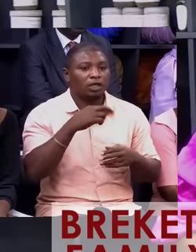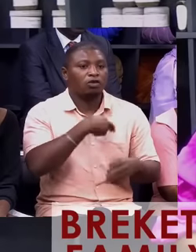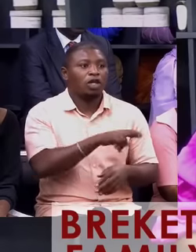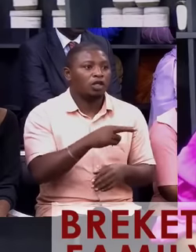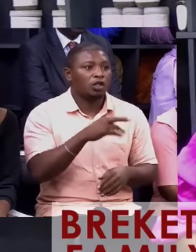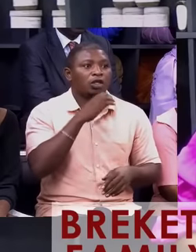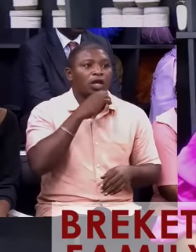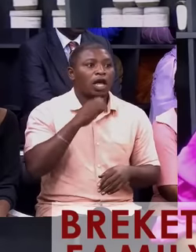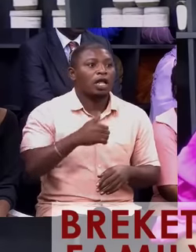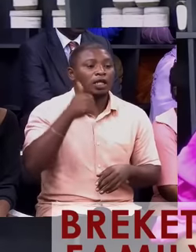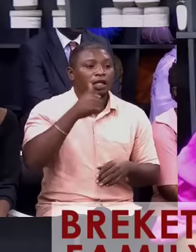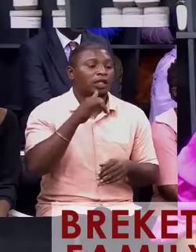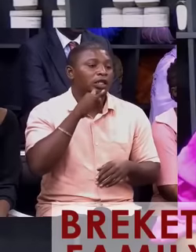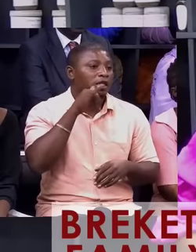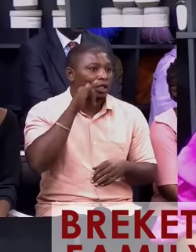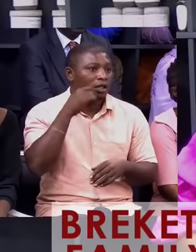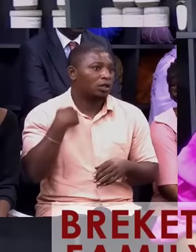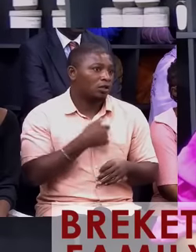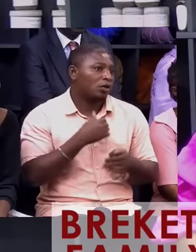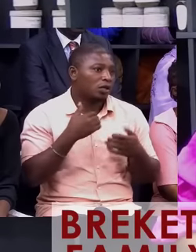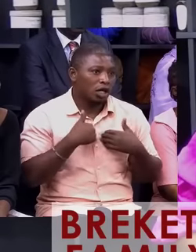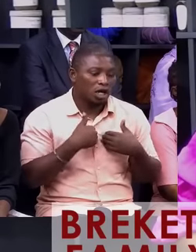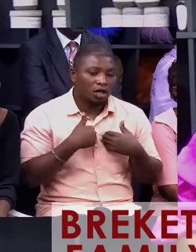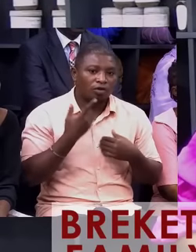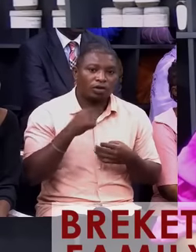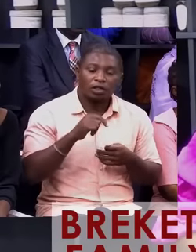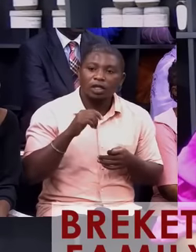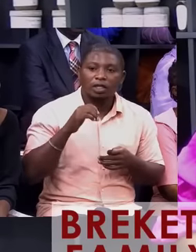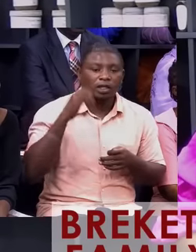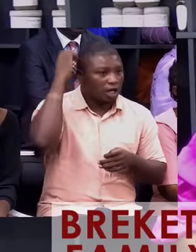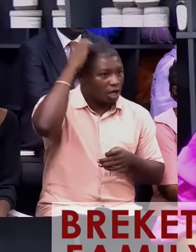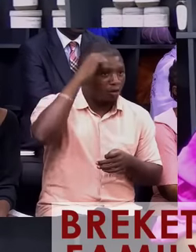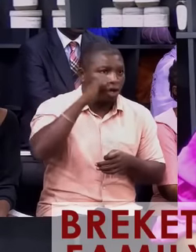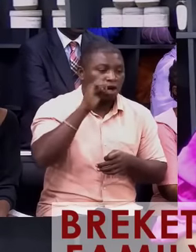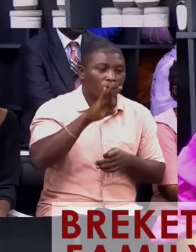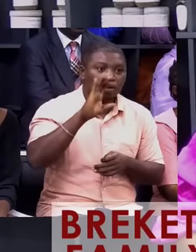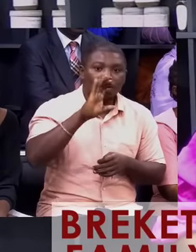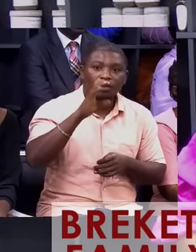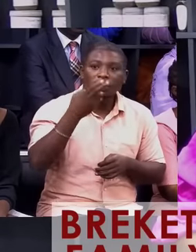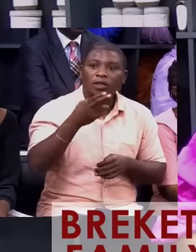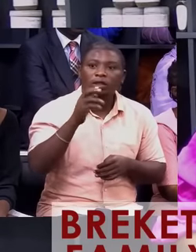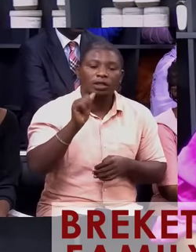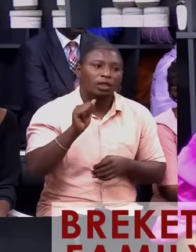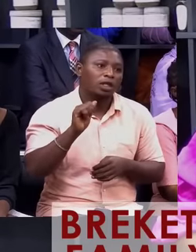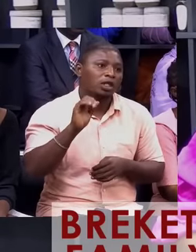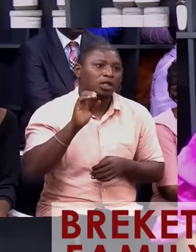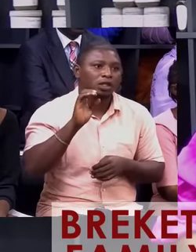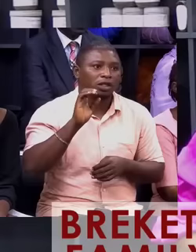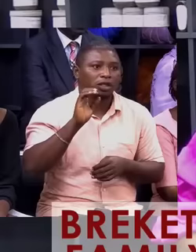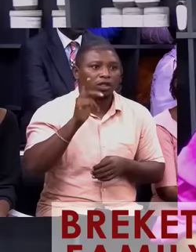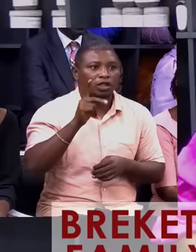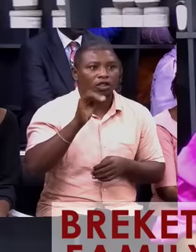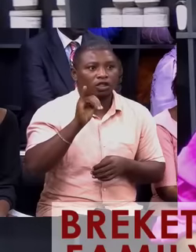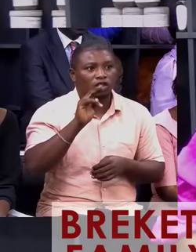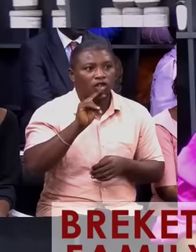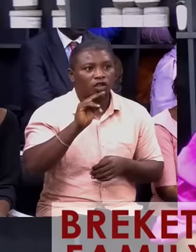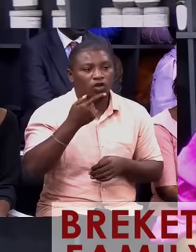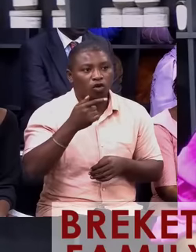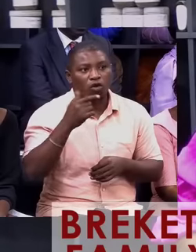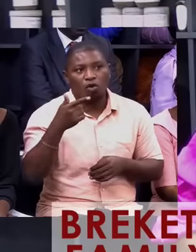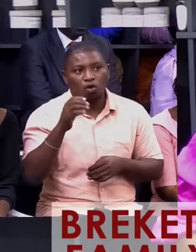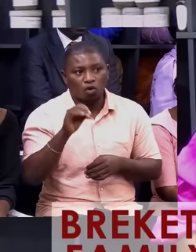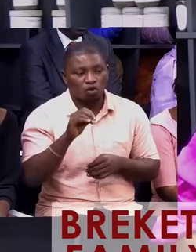Elders yesterday we had the am of Kingo come and tell our girls that this vaccination